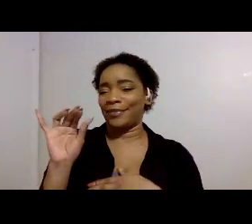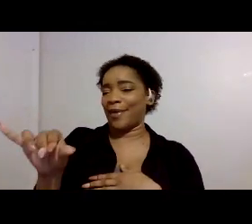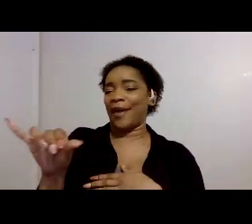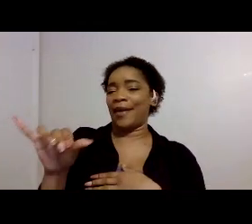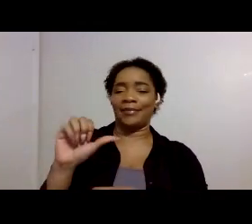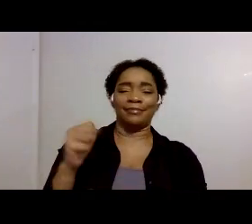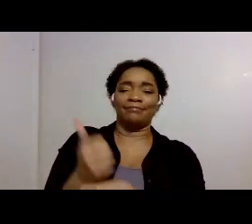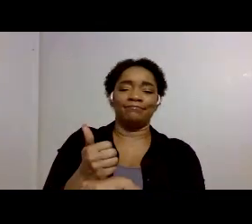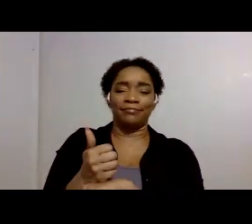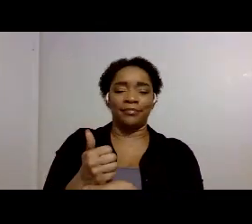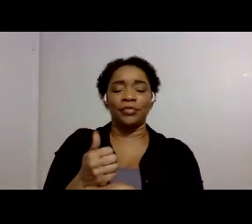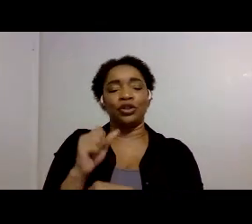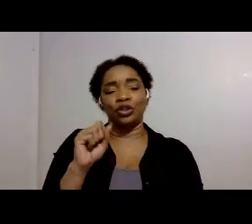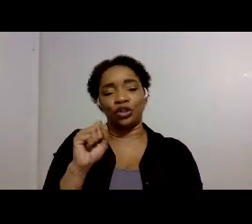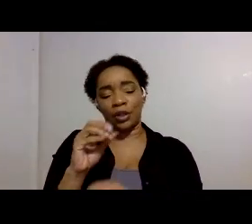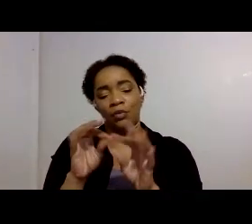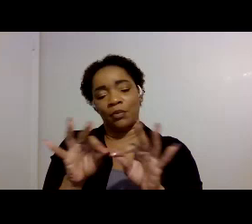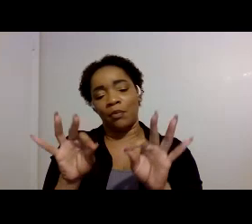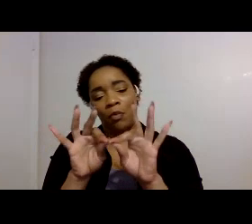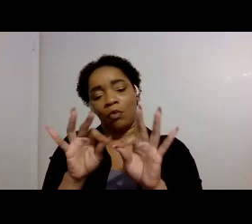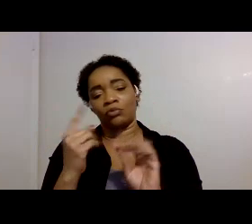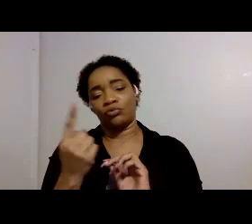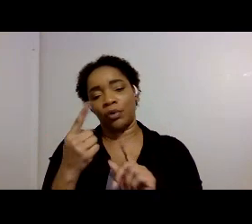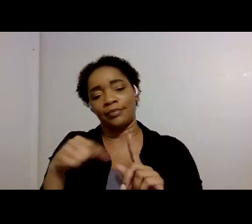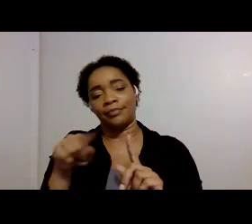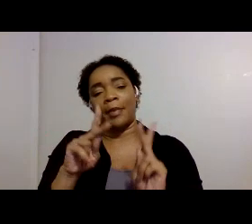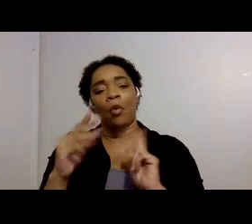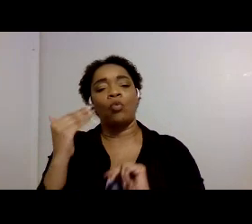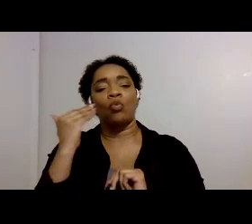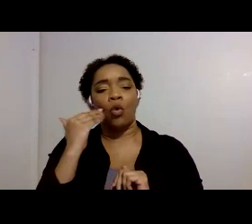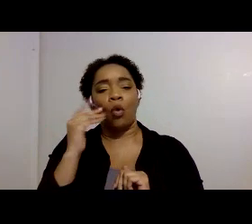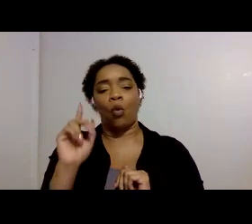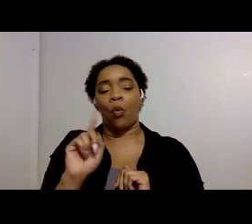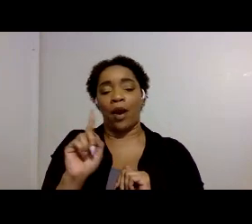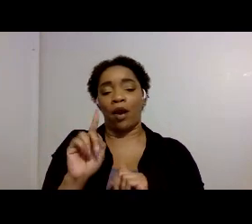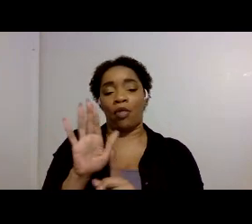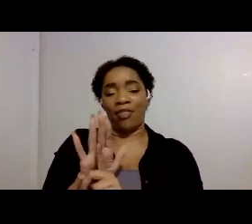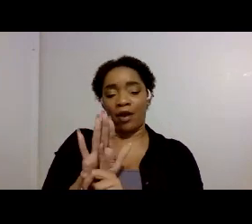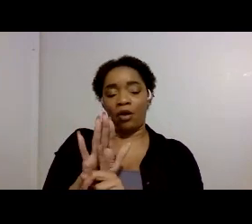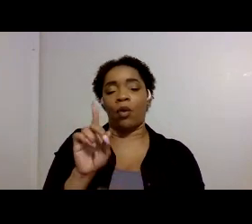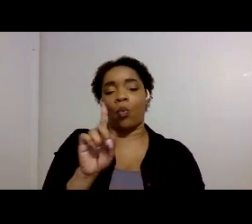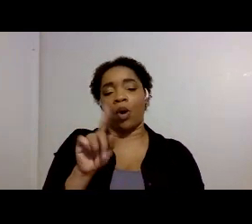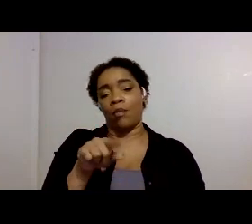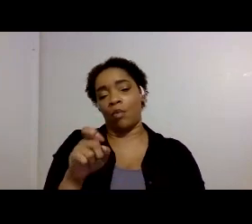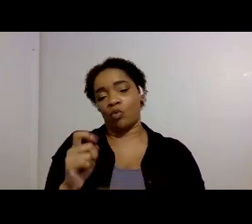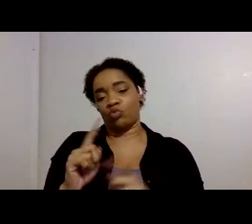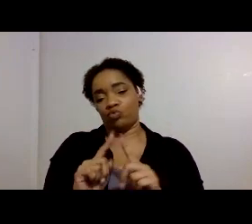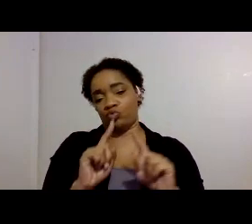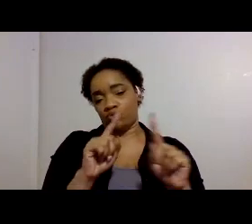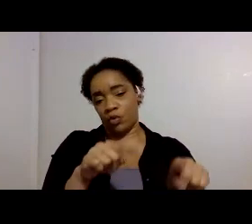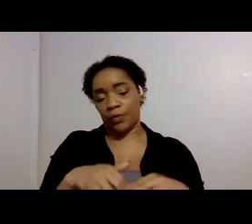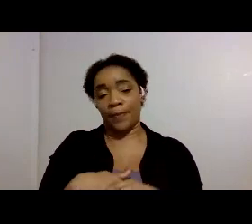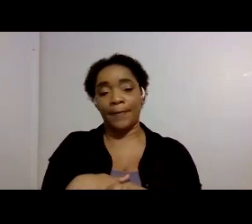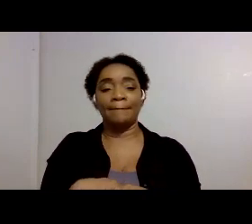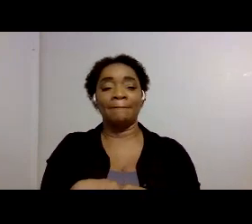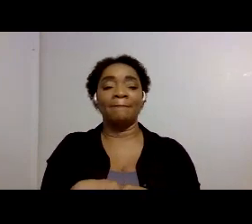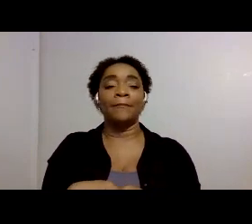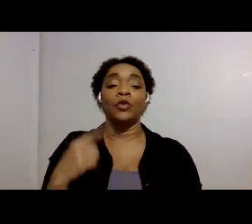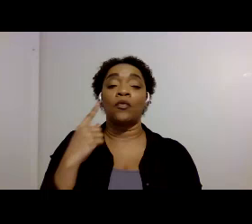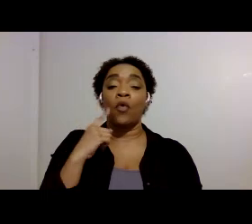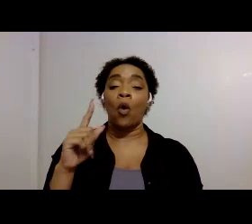they are and where they would go. So for residential apartments and commercial buildings and businesses, there's a